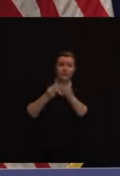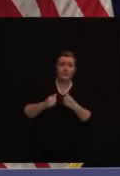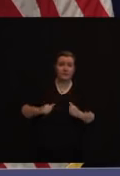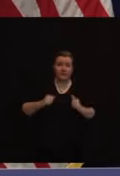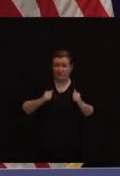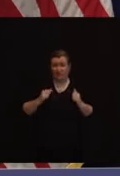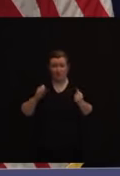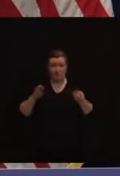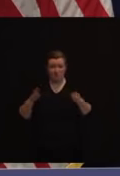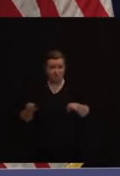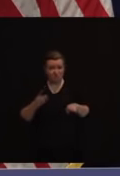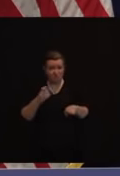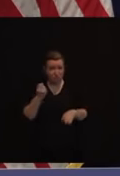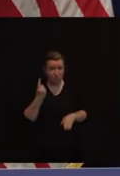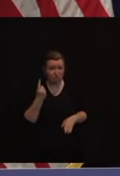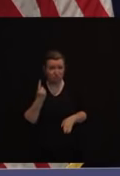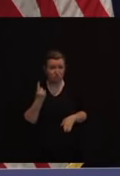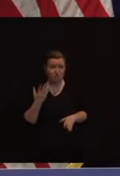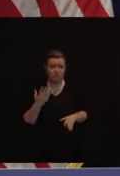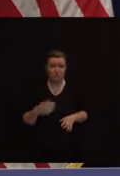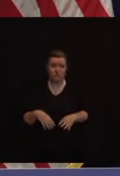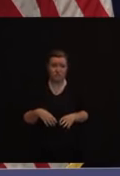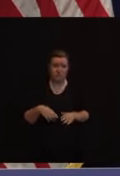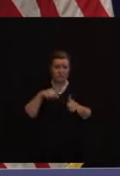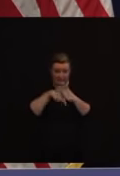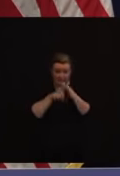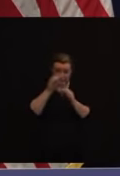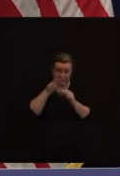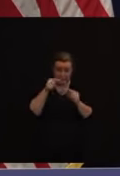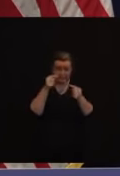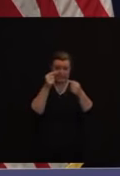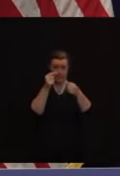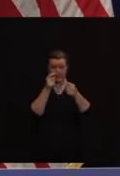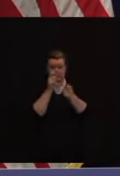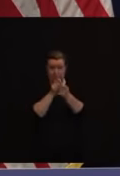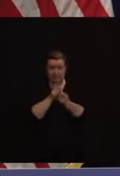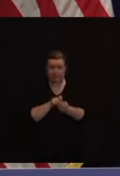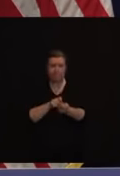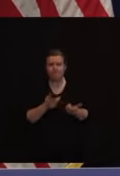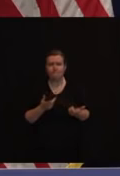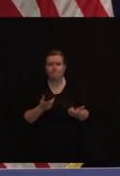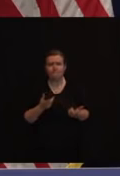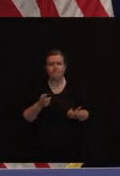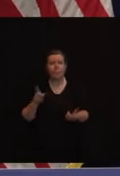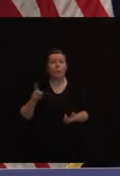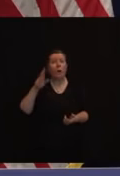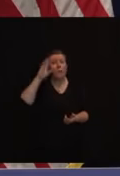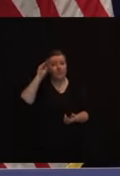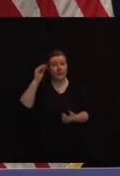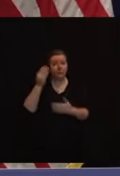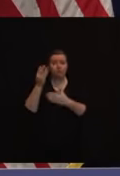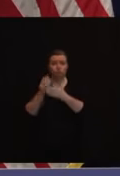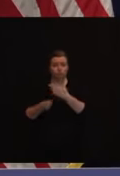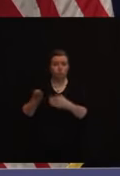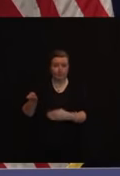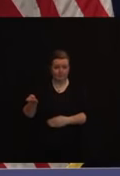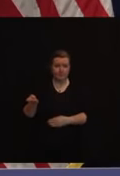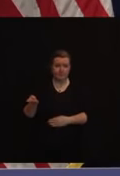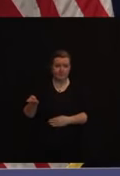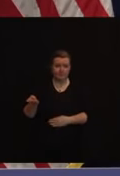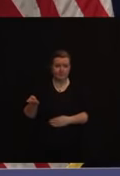a situation I referenced earlier of a guy who's no longer with us, but a big part of the discussion